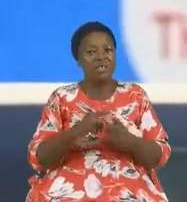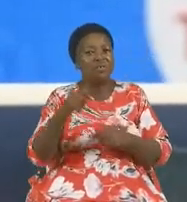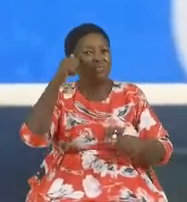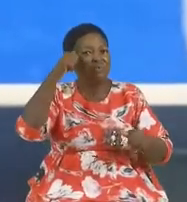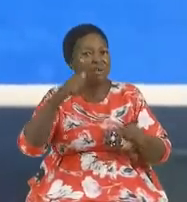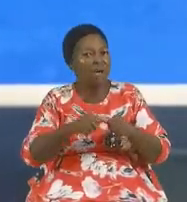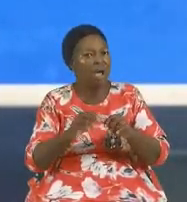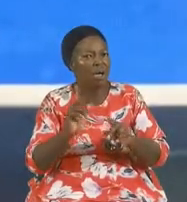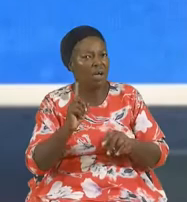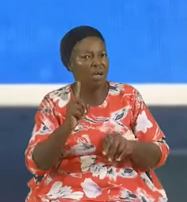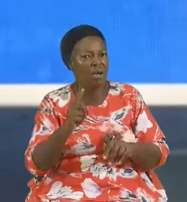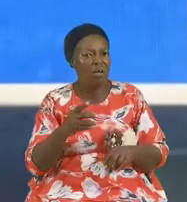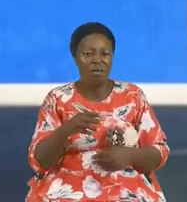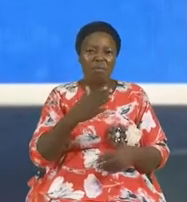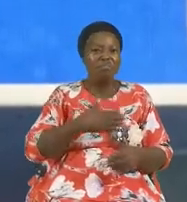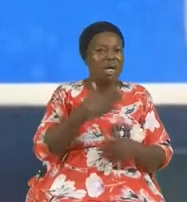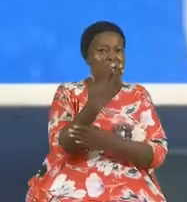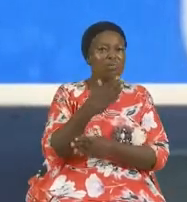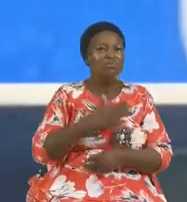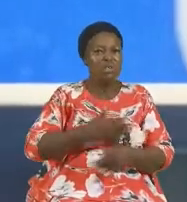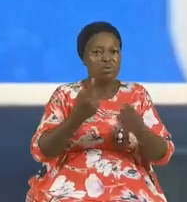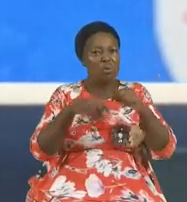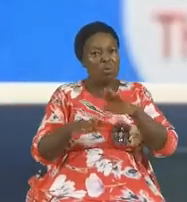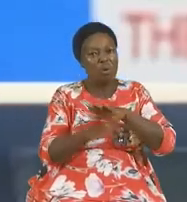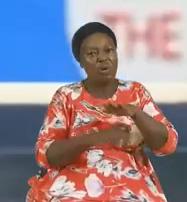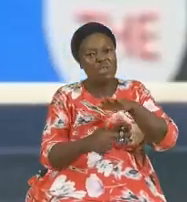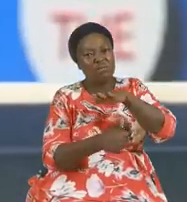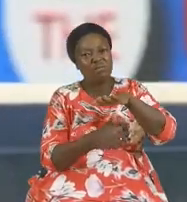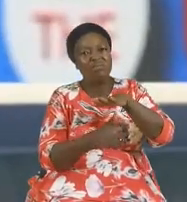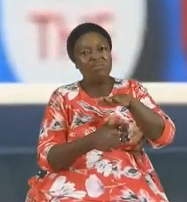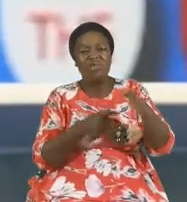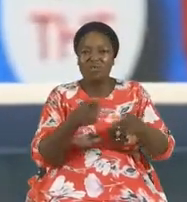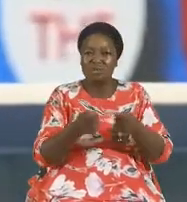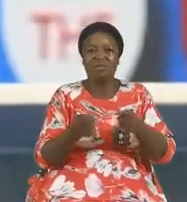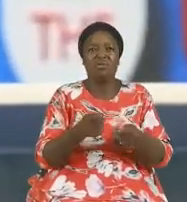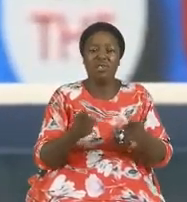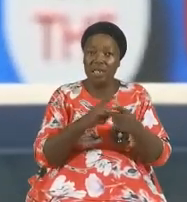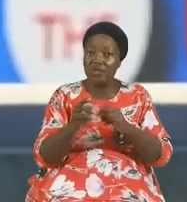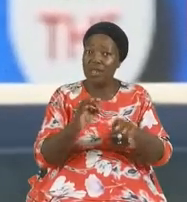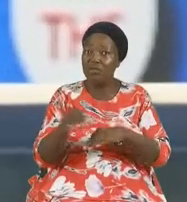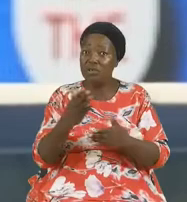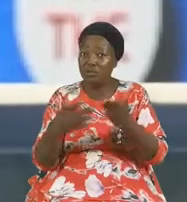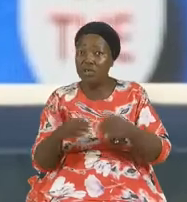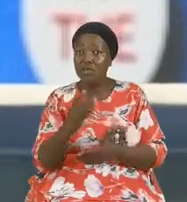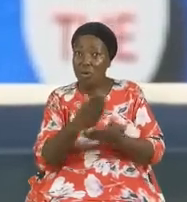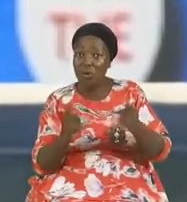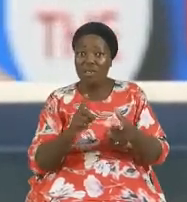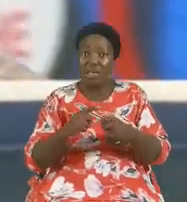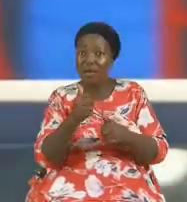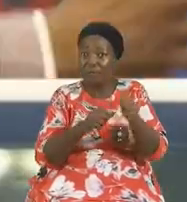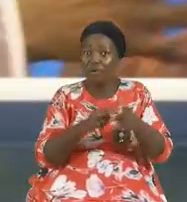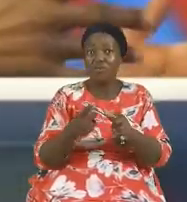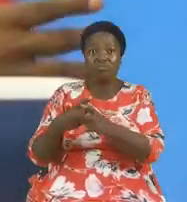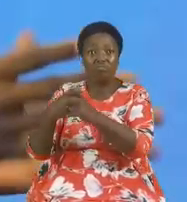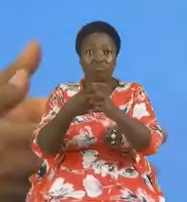you raise your hand and slap him, and you remember, hand, come under control. If they